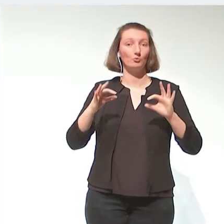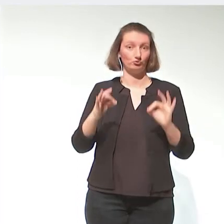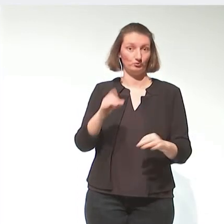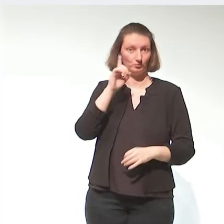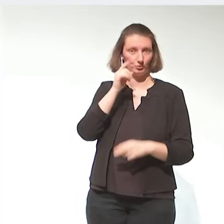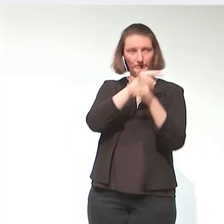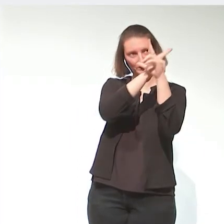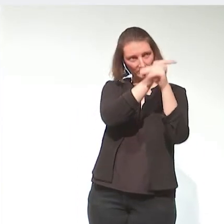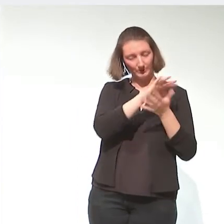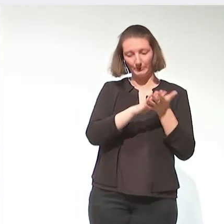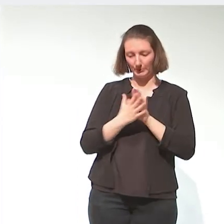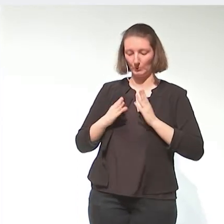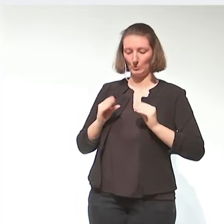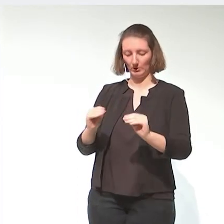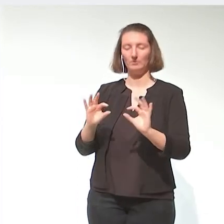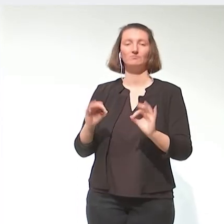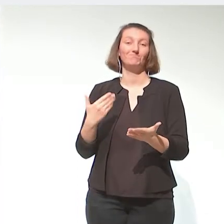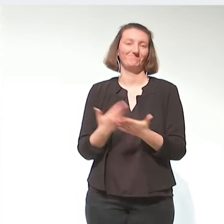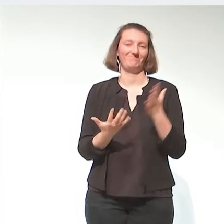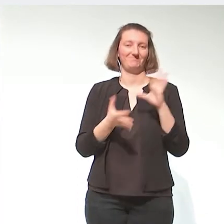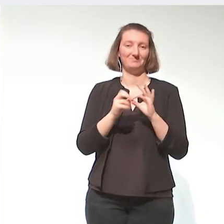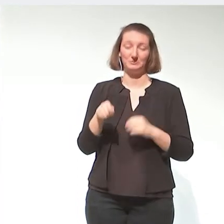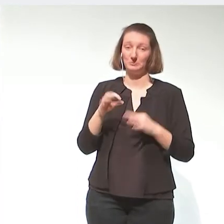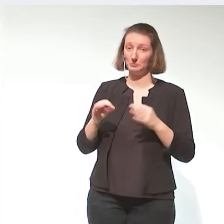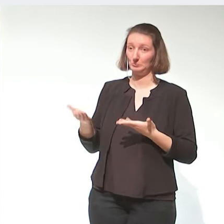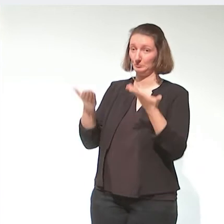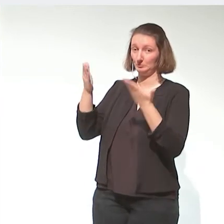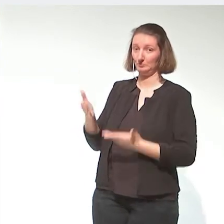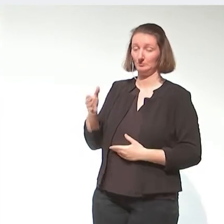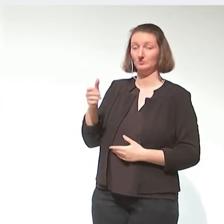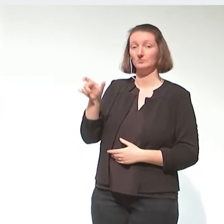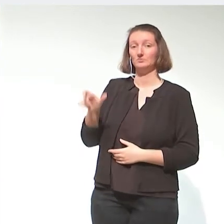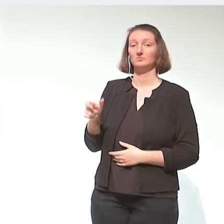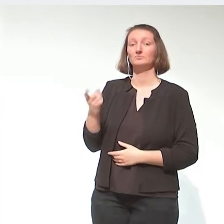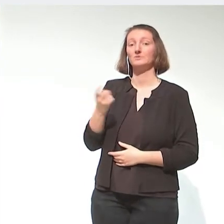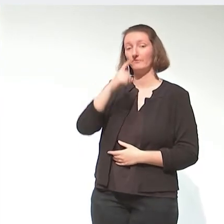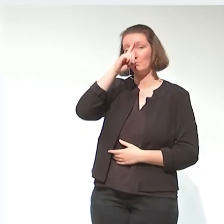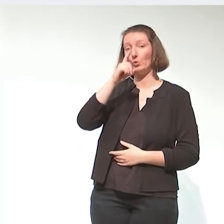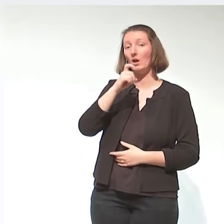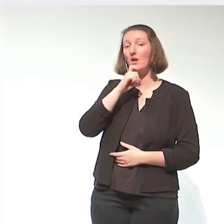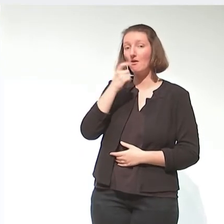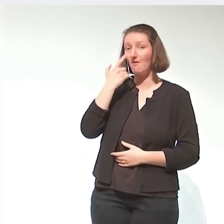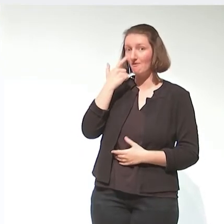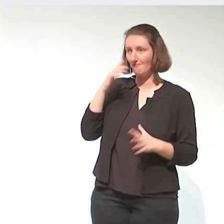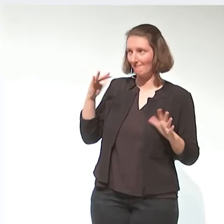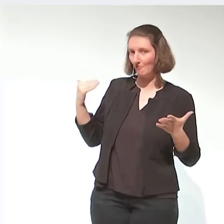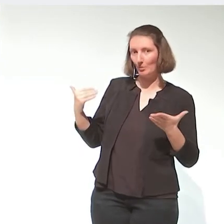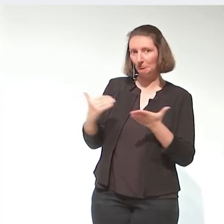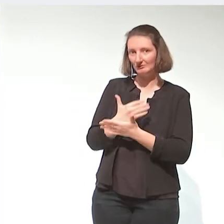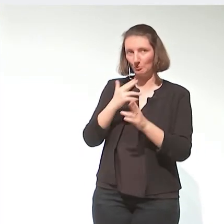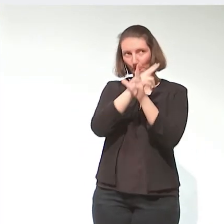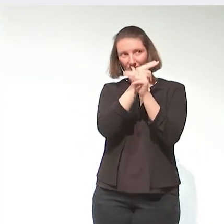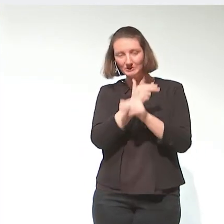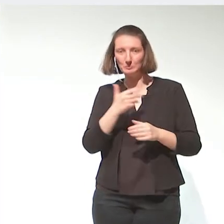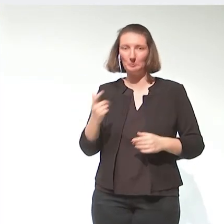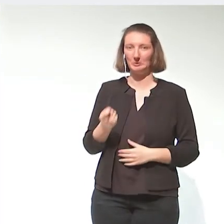Obviously, the way in which you implement inclusive education depends on your